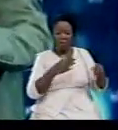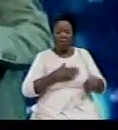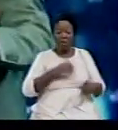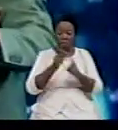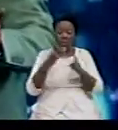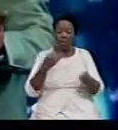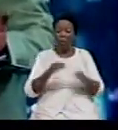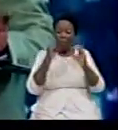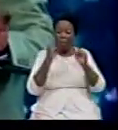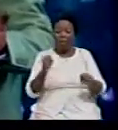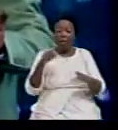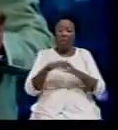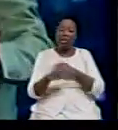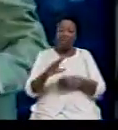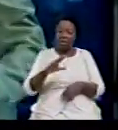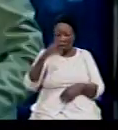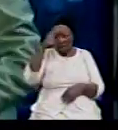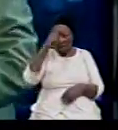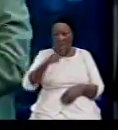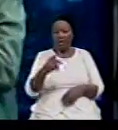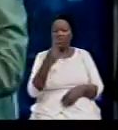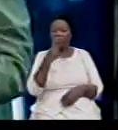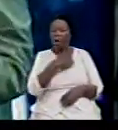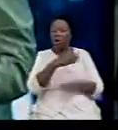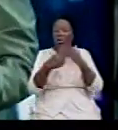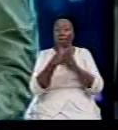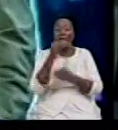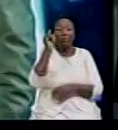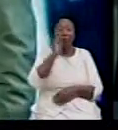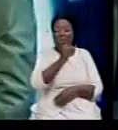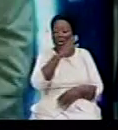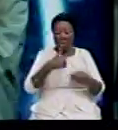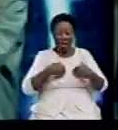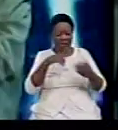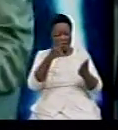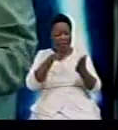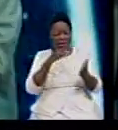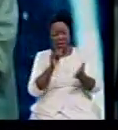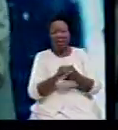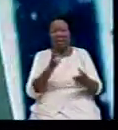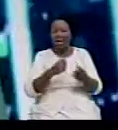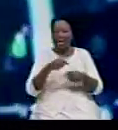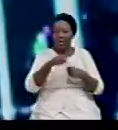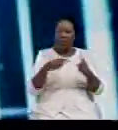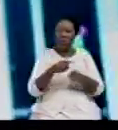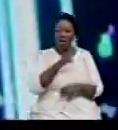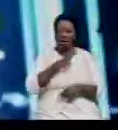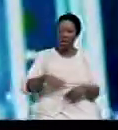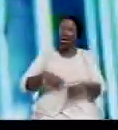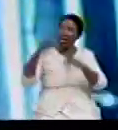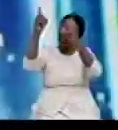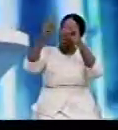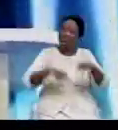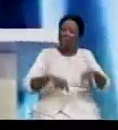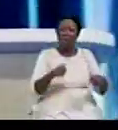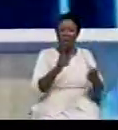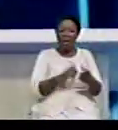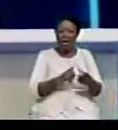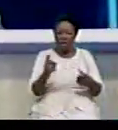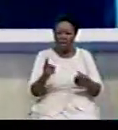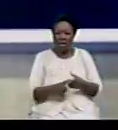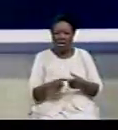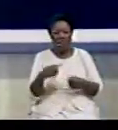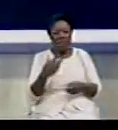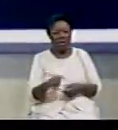those Israelites have read that, and yet when Christ came, they were blinded. The centurion that